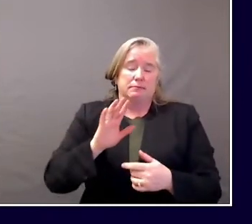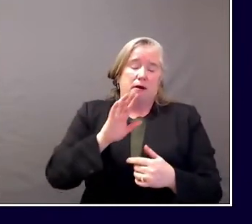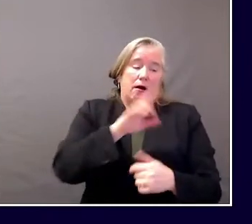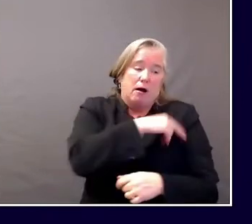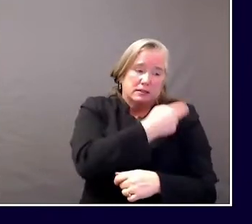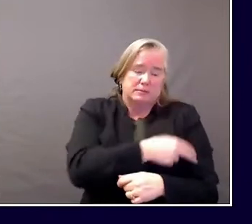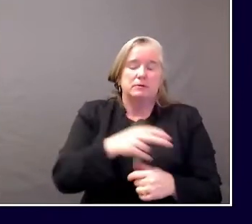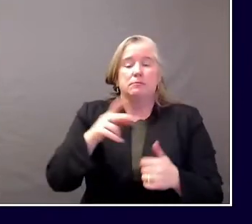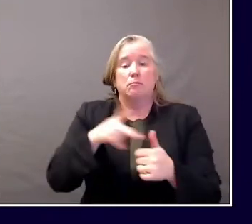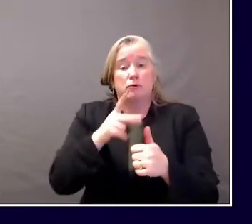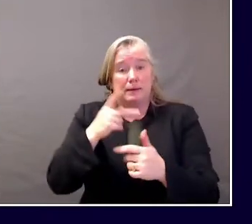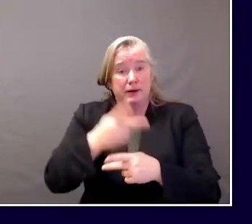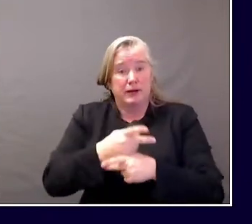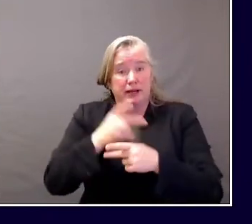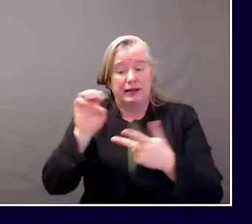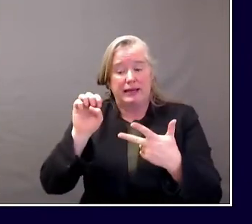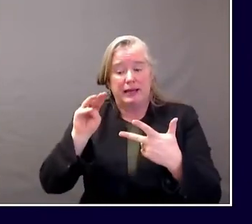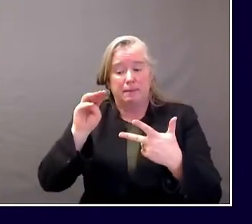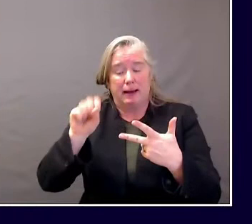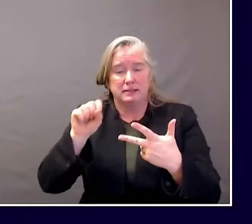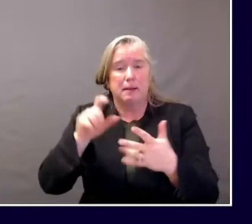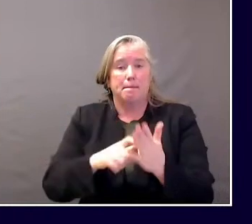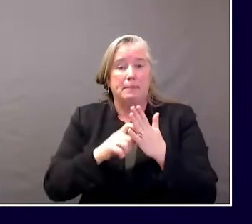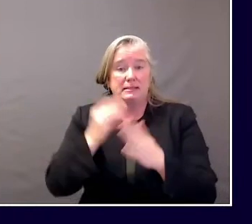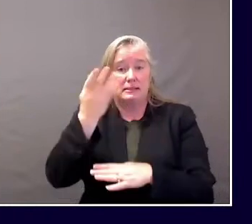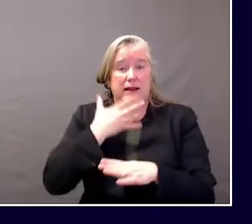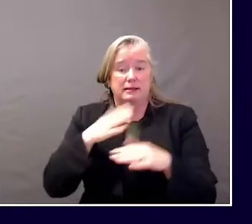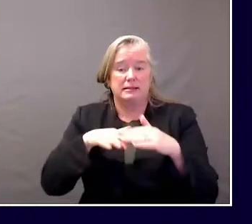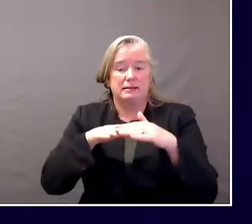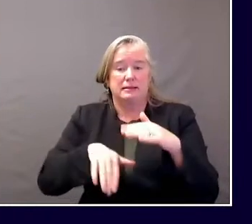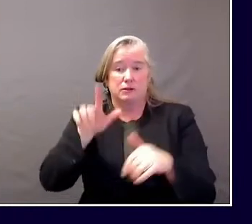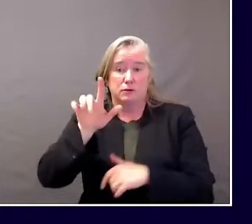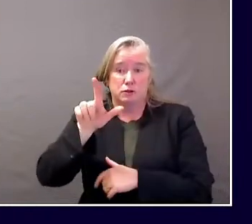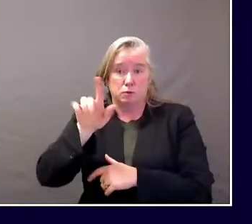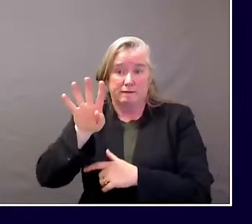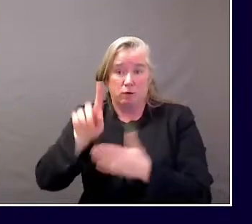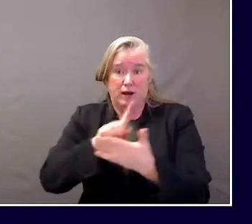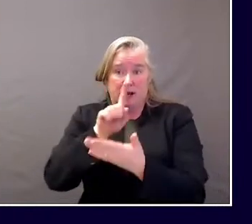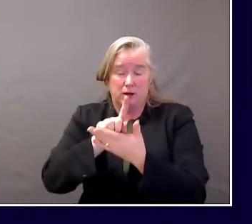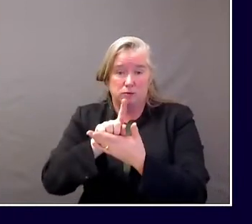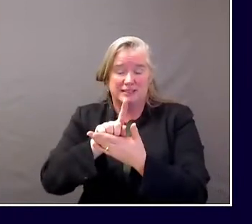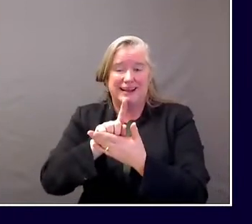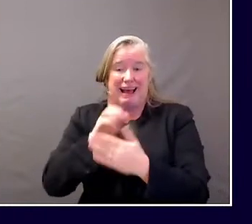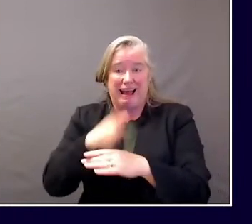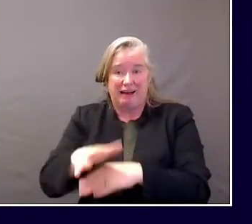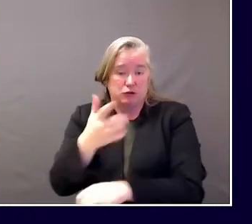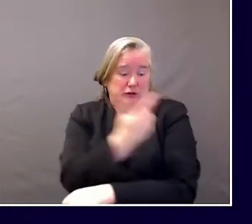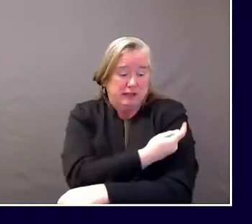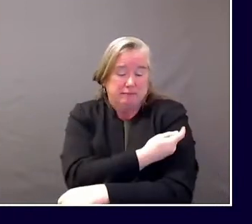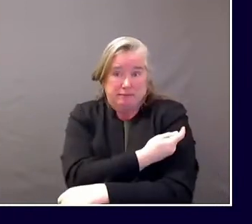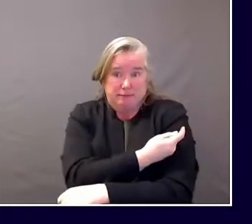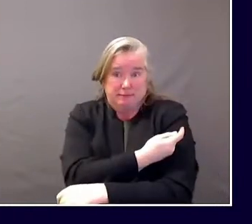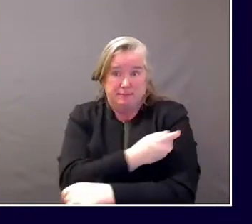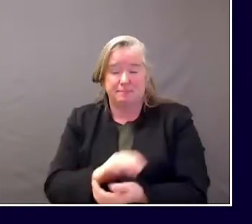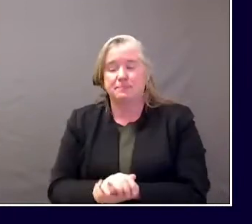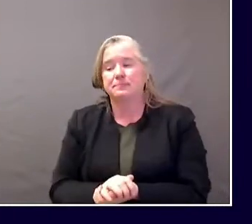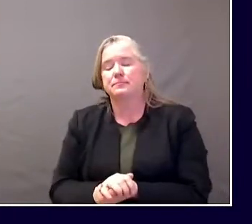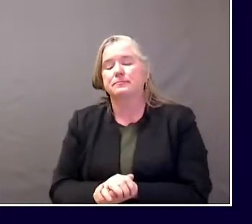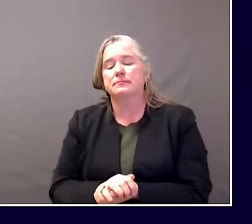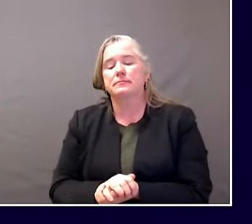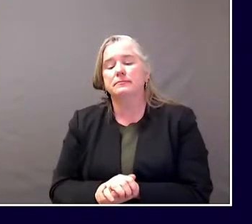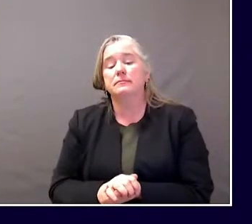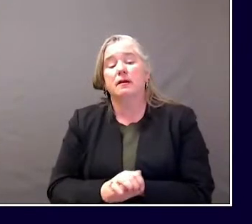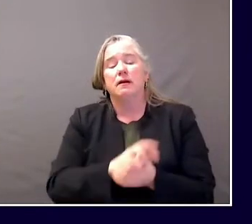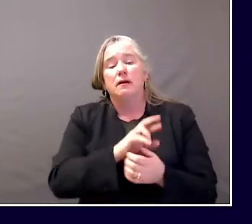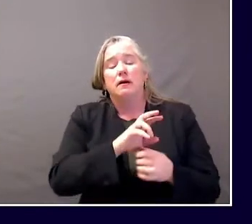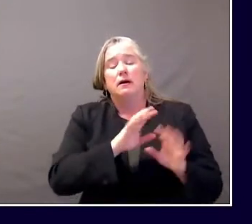are required to report to us within 24 hours of administration. The pharmacy partnership, we did not structure it.